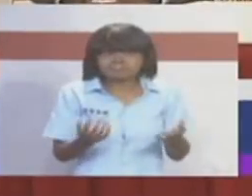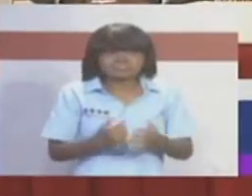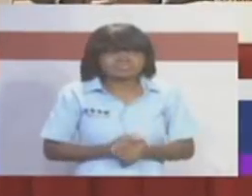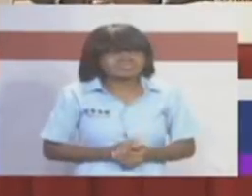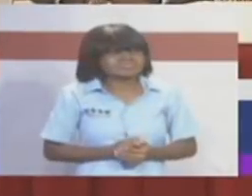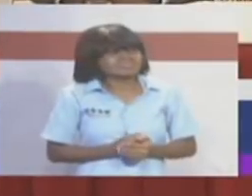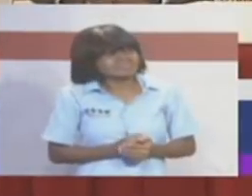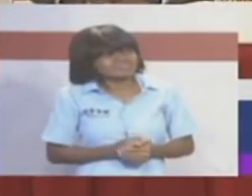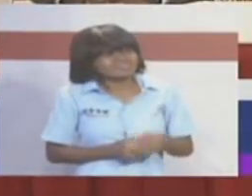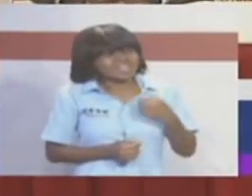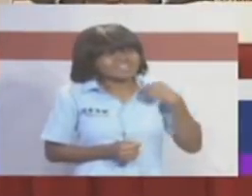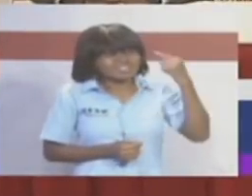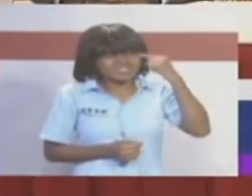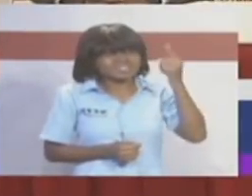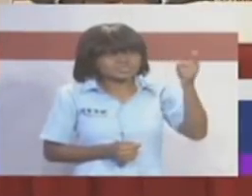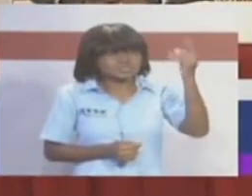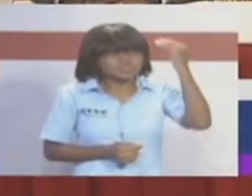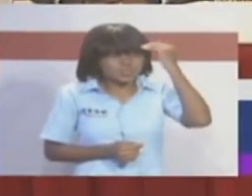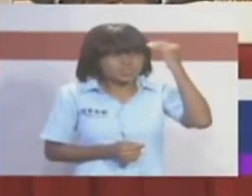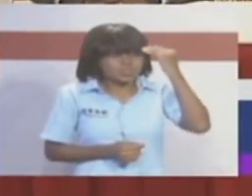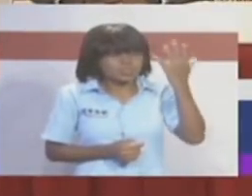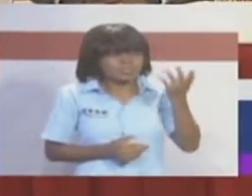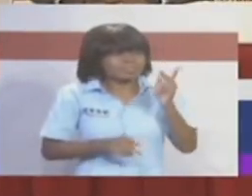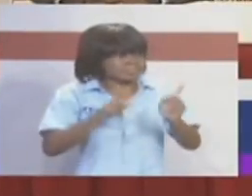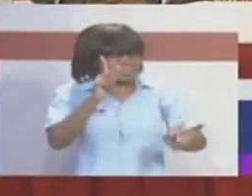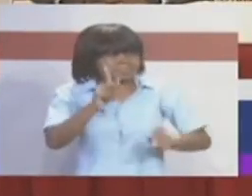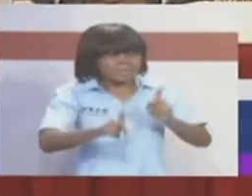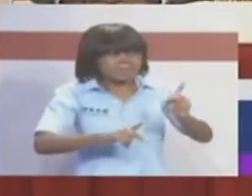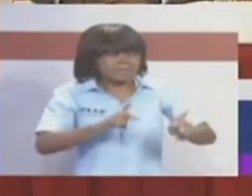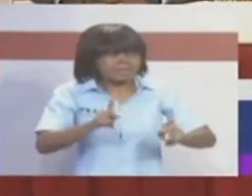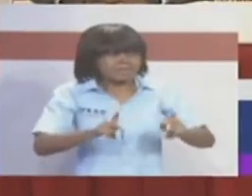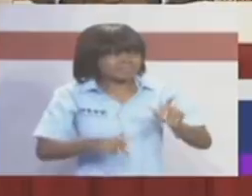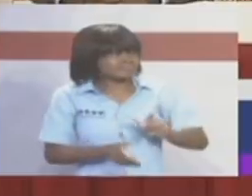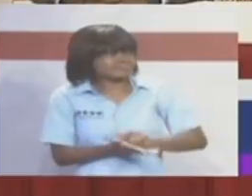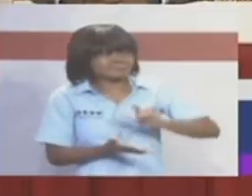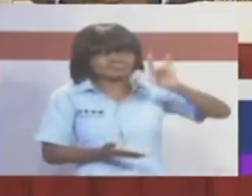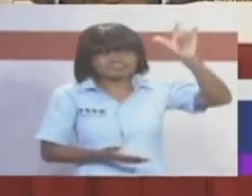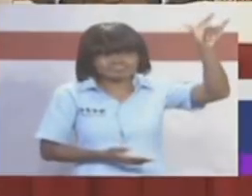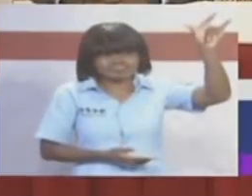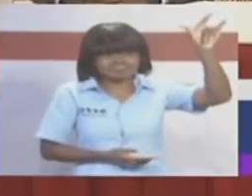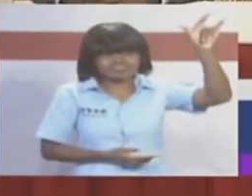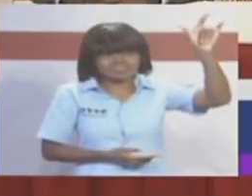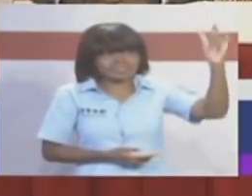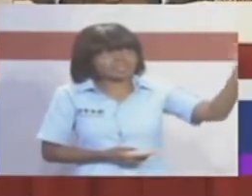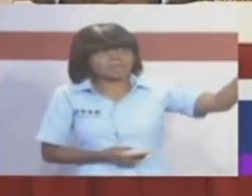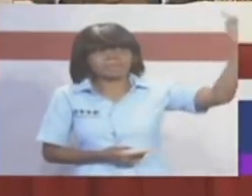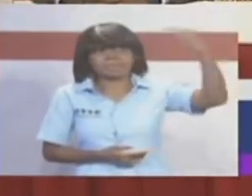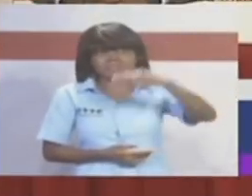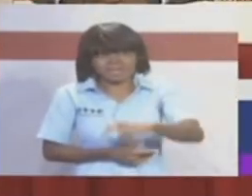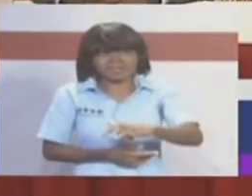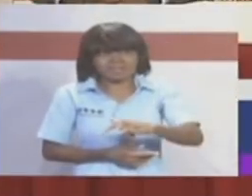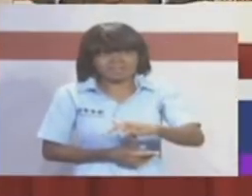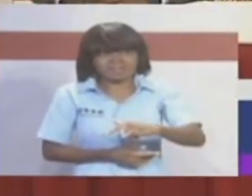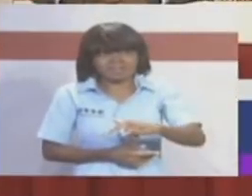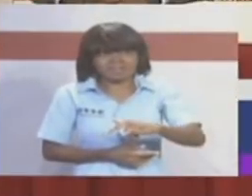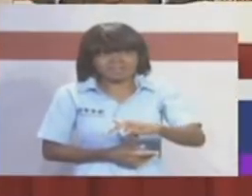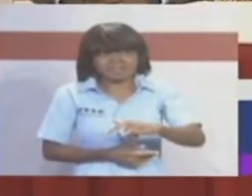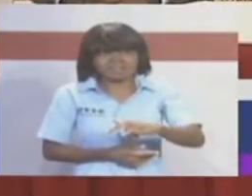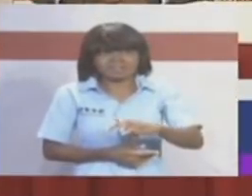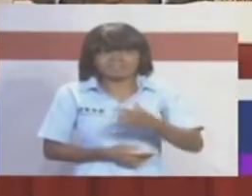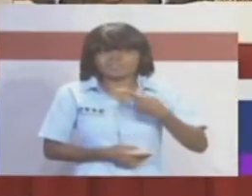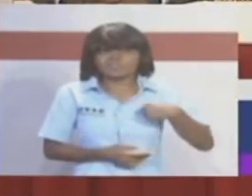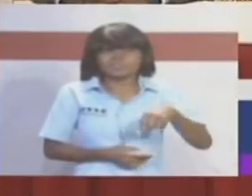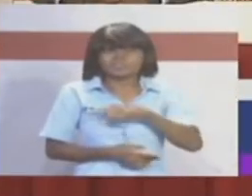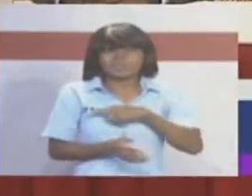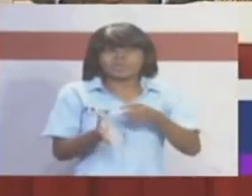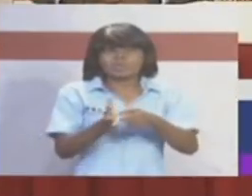when individuals return to the country or when they come into the country, part of the requirement